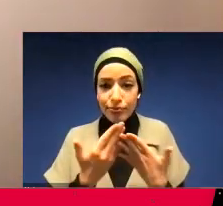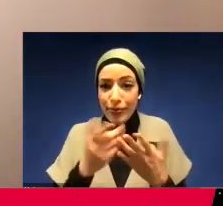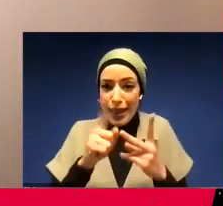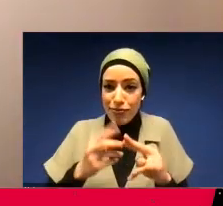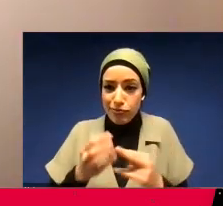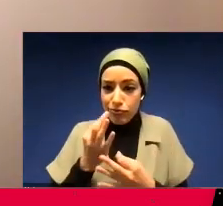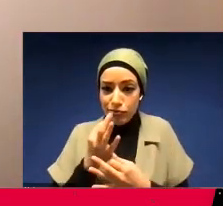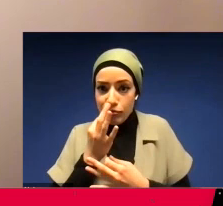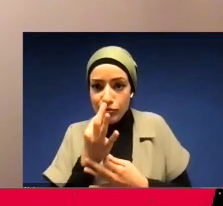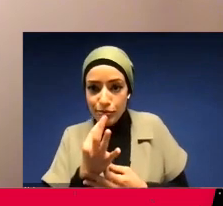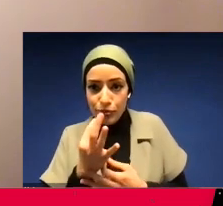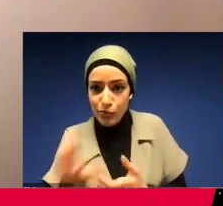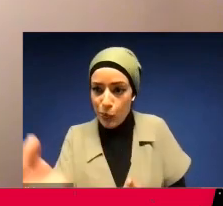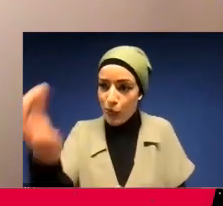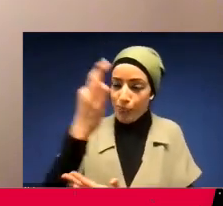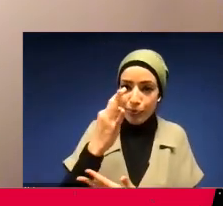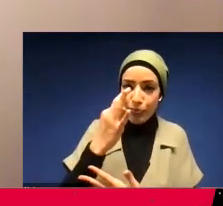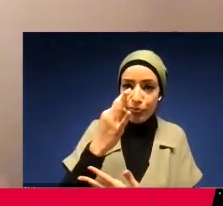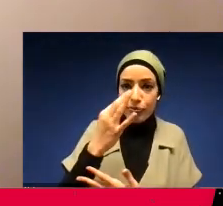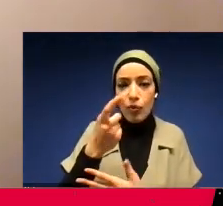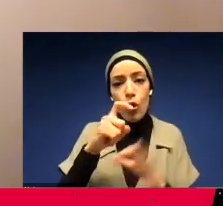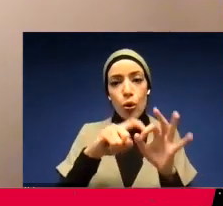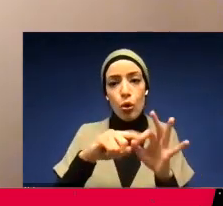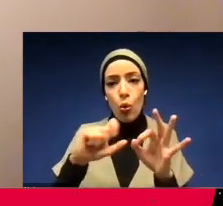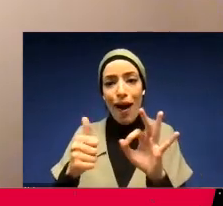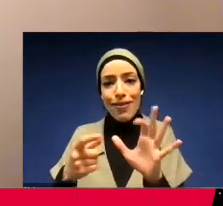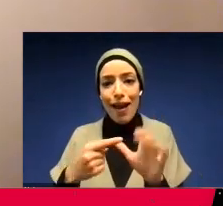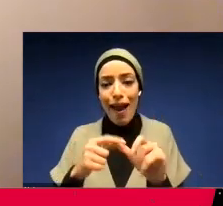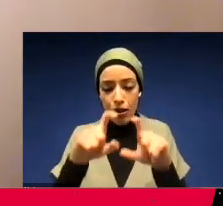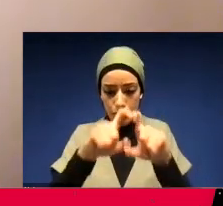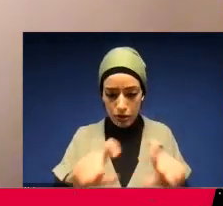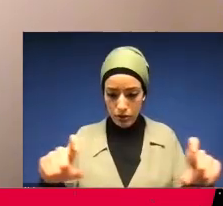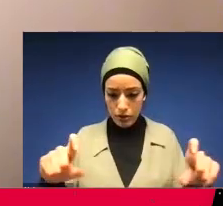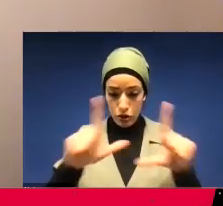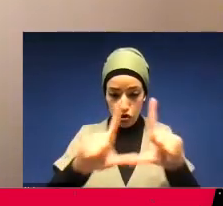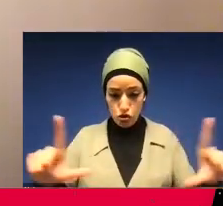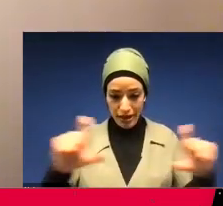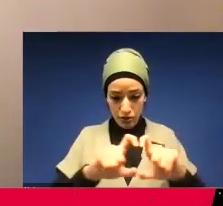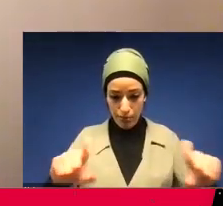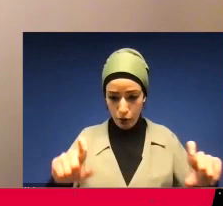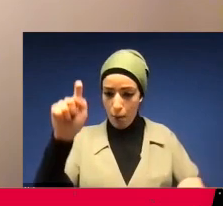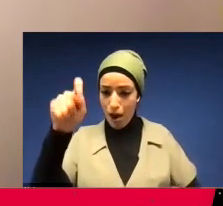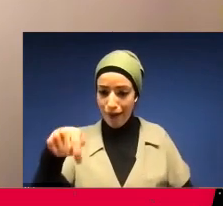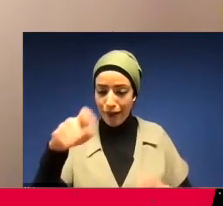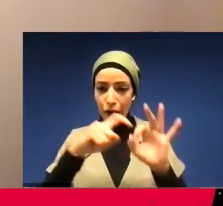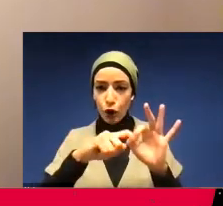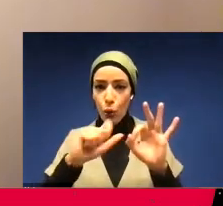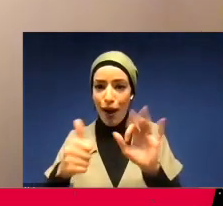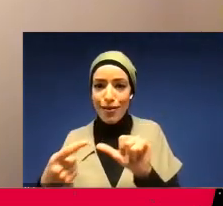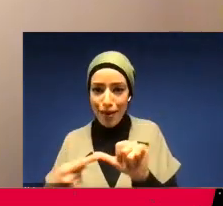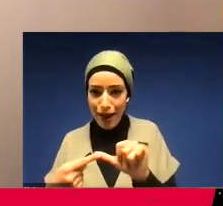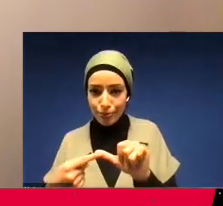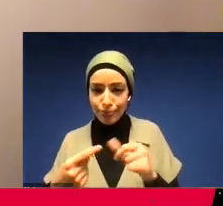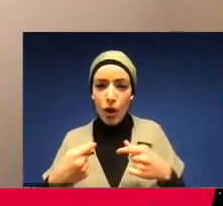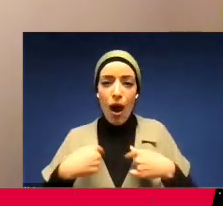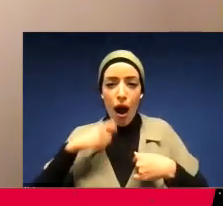that you have in the Q&A box, which you should be at the bottom of your screen. And I'm going to start off this kind